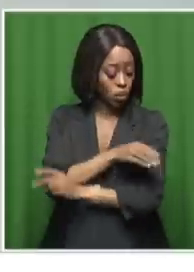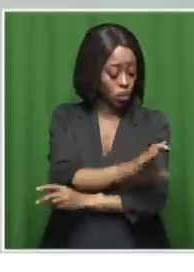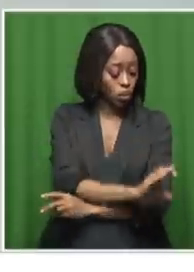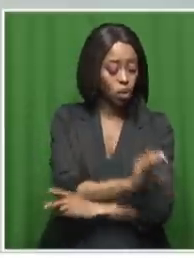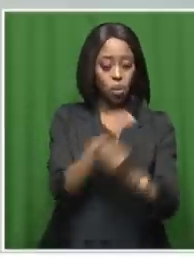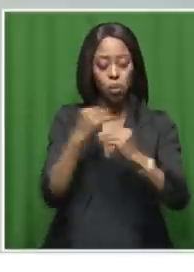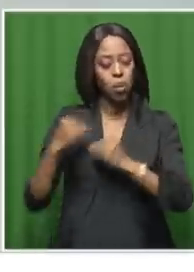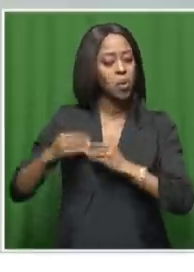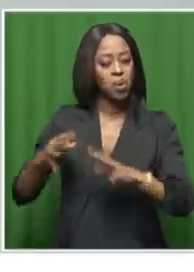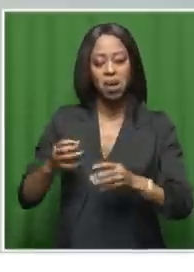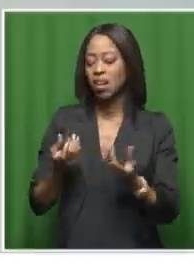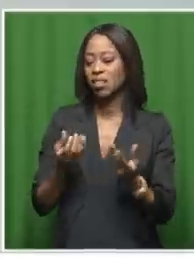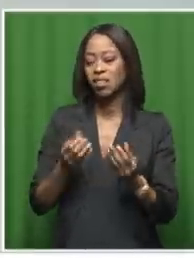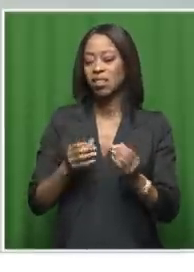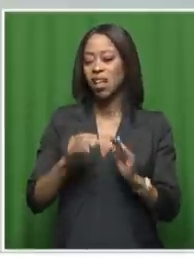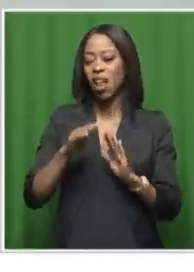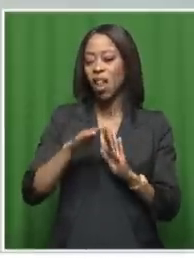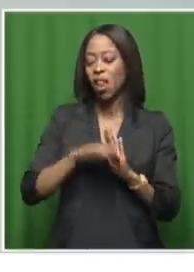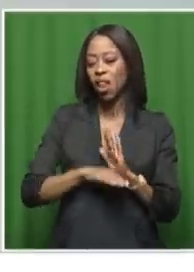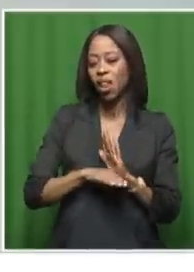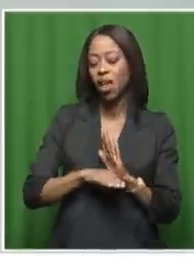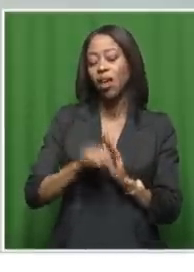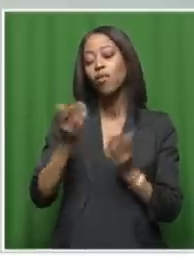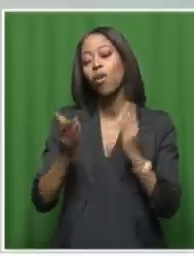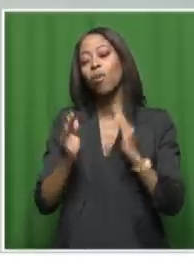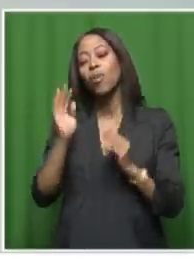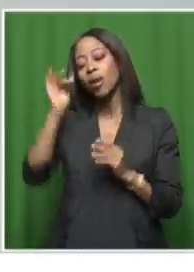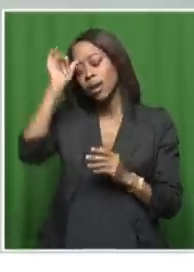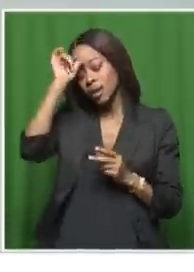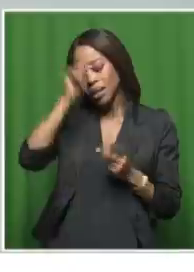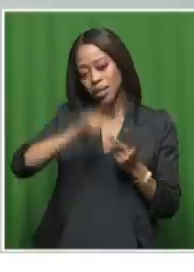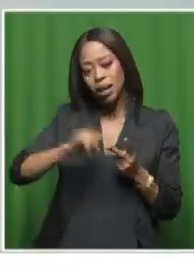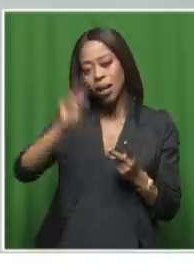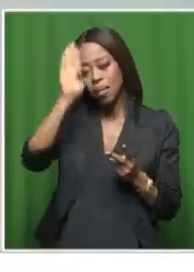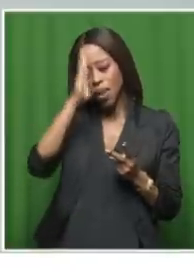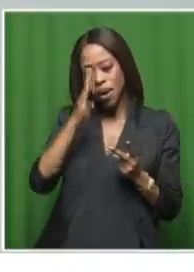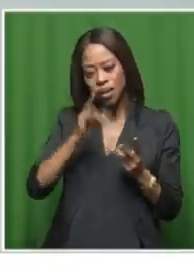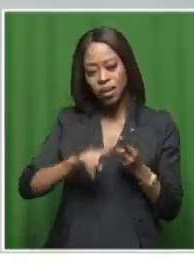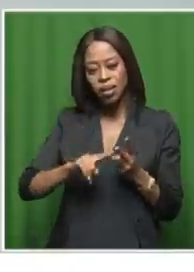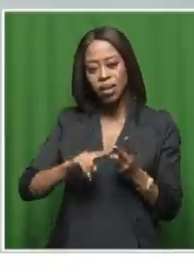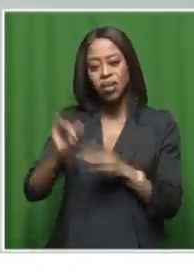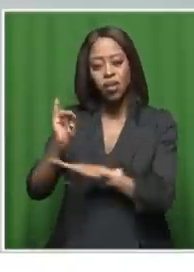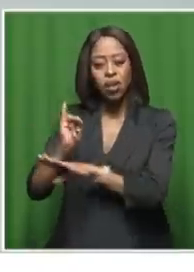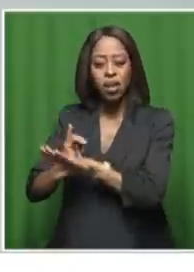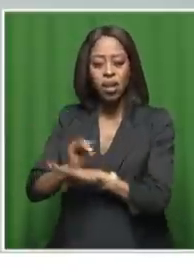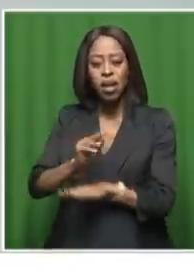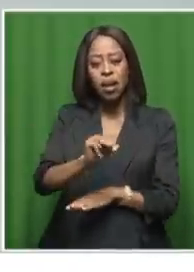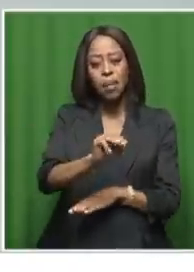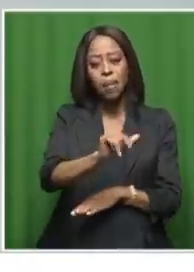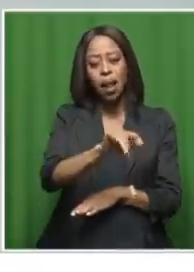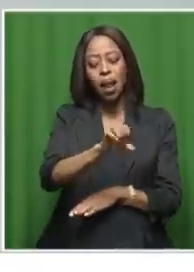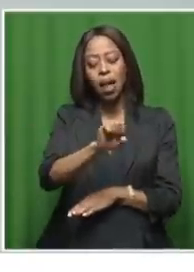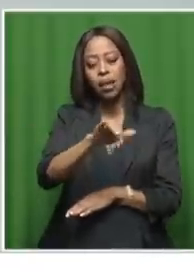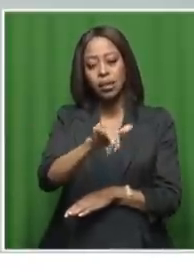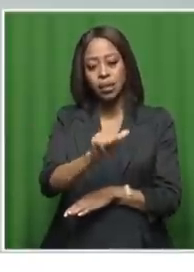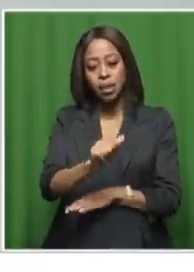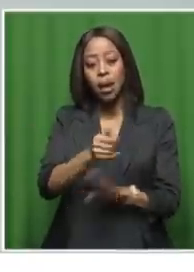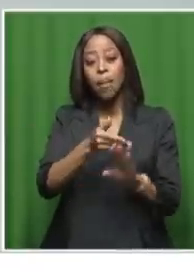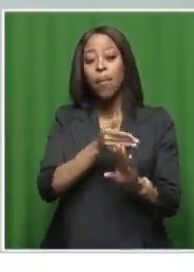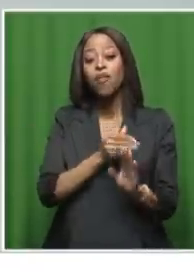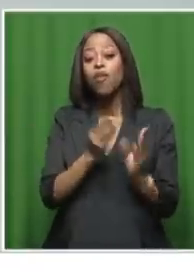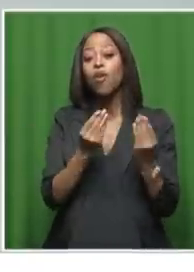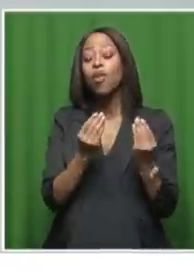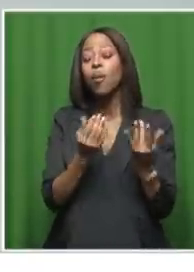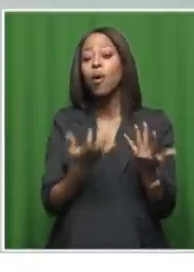entrepreneurs as compared, for example, to India, Brazil, Indonesia, and Malaysia. We were recently ranked